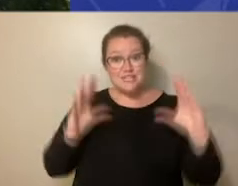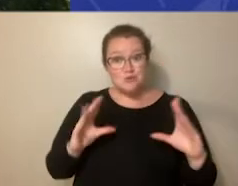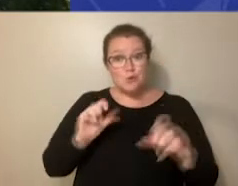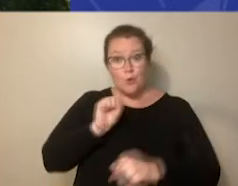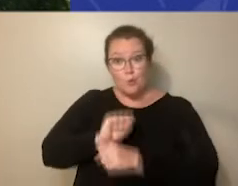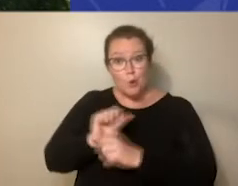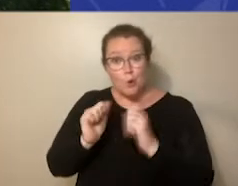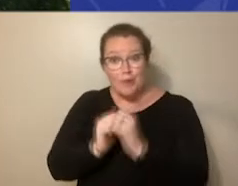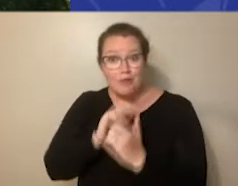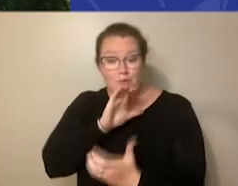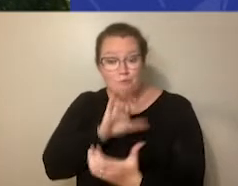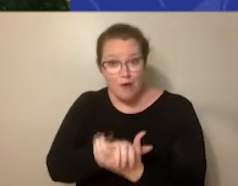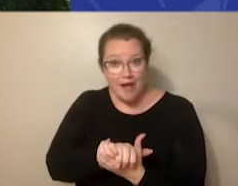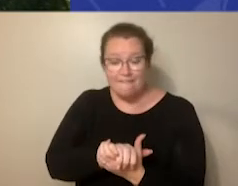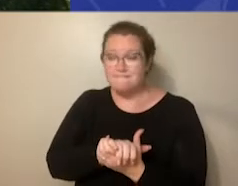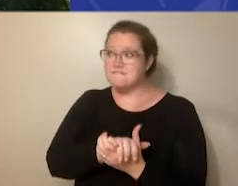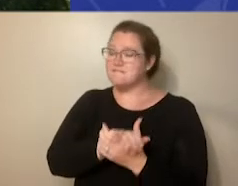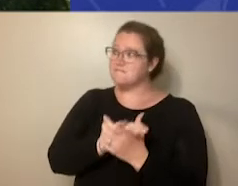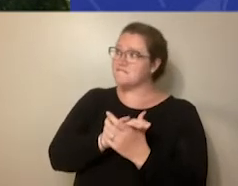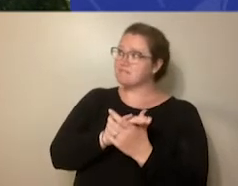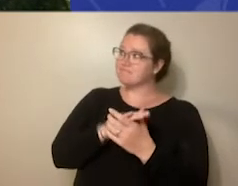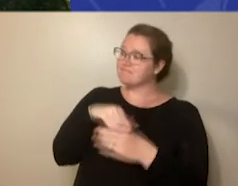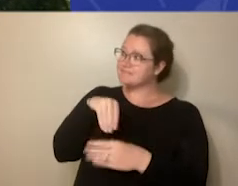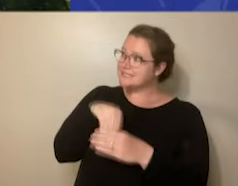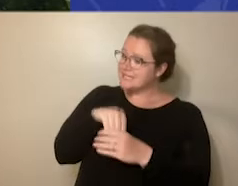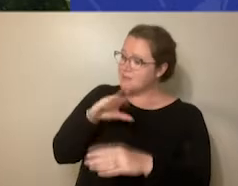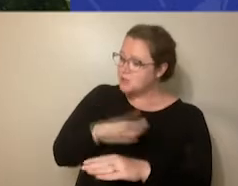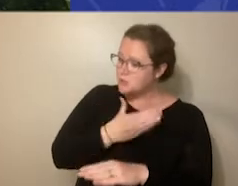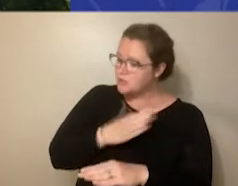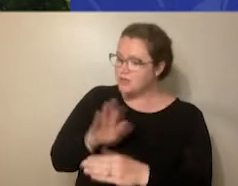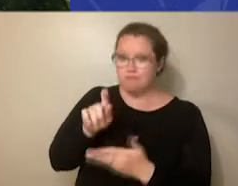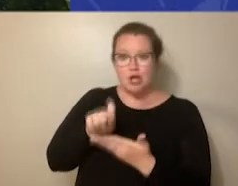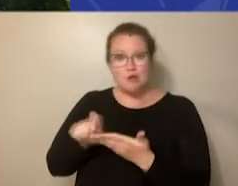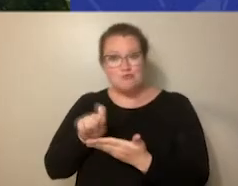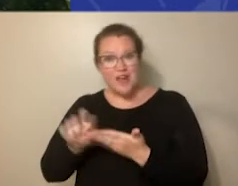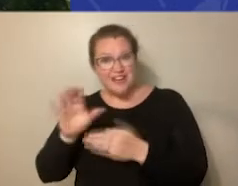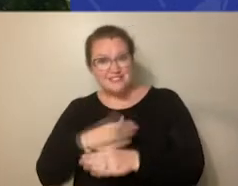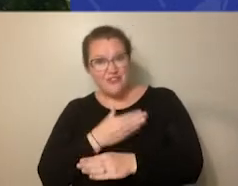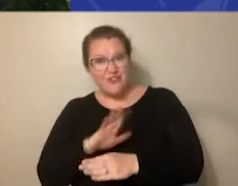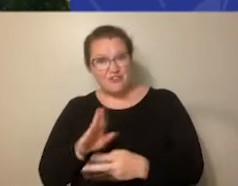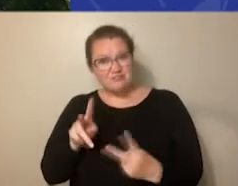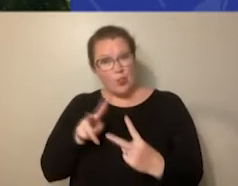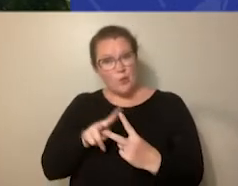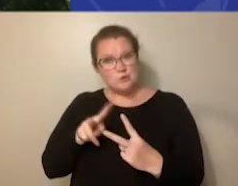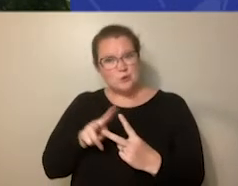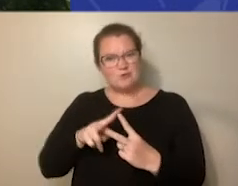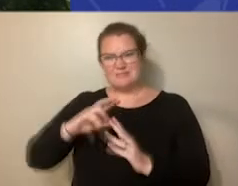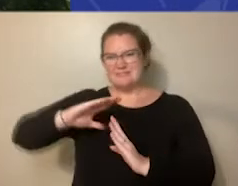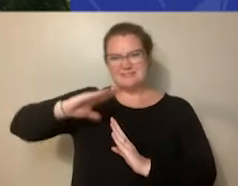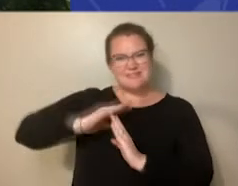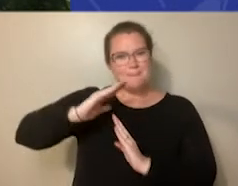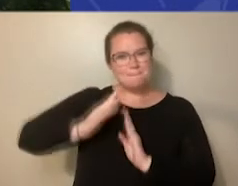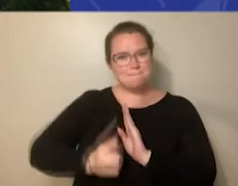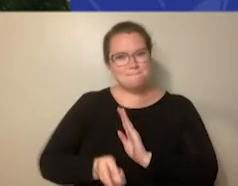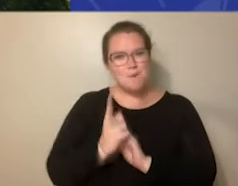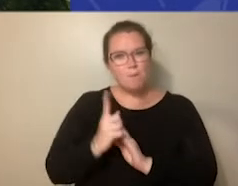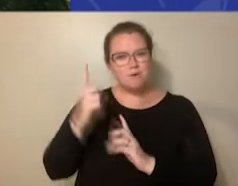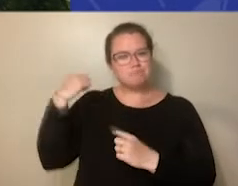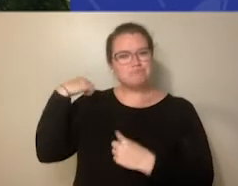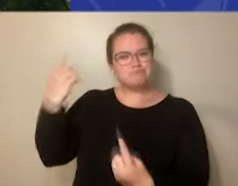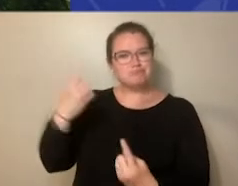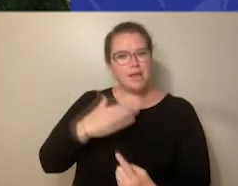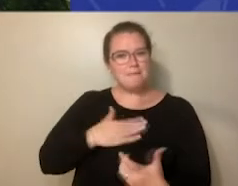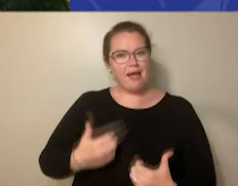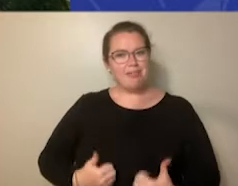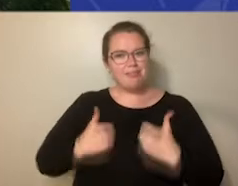wife in music and writing songs, those are the highlights of being in